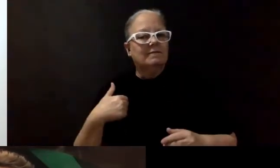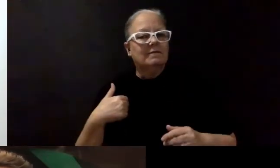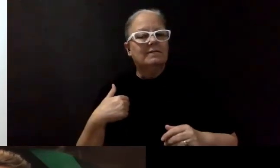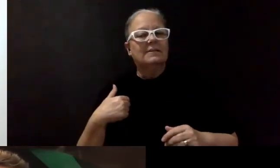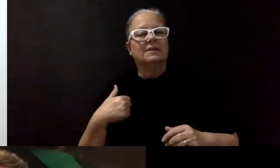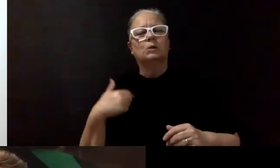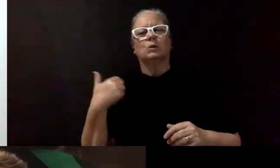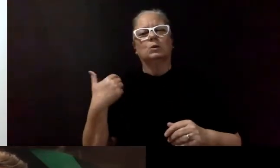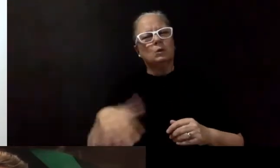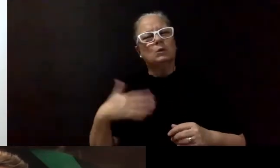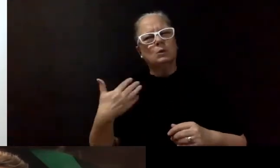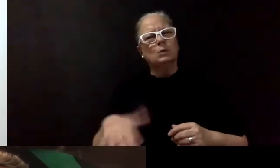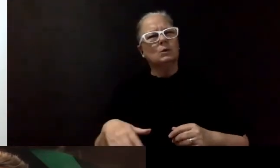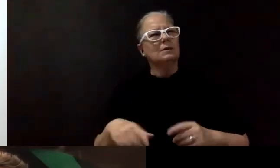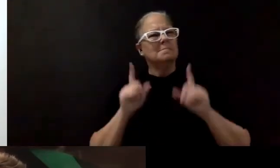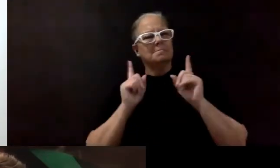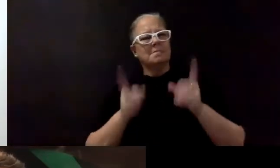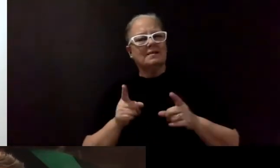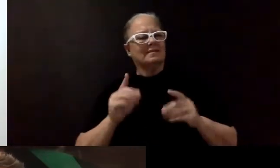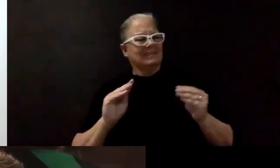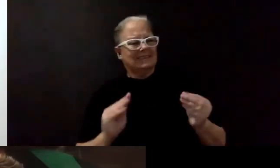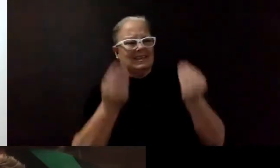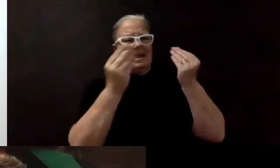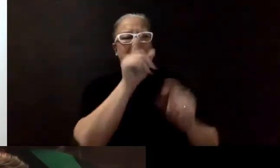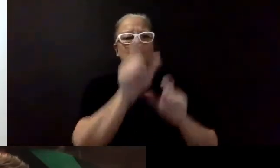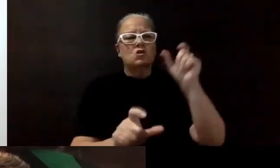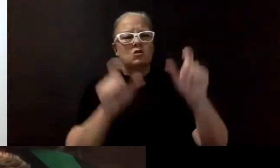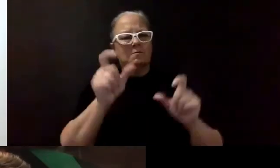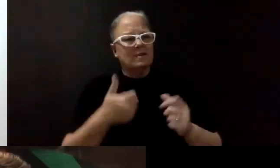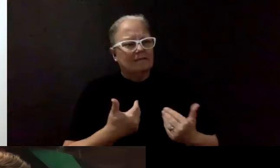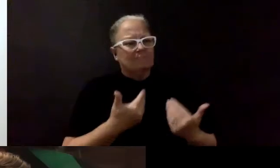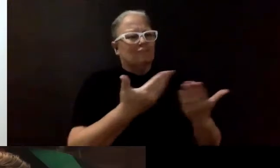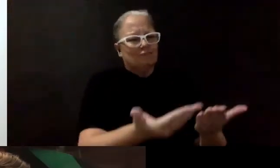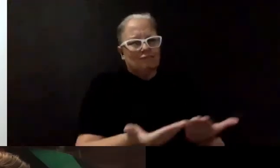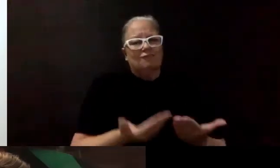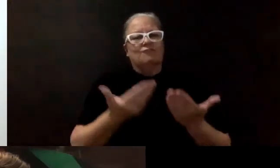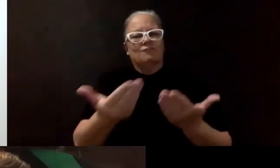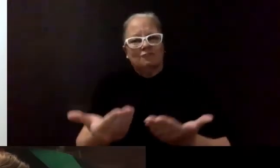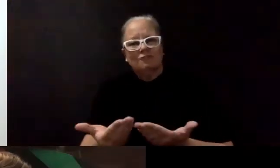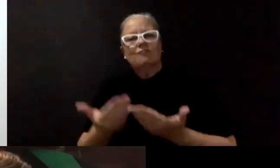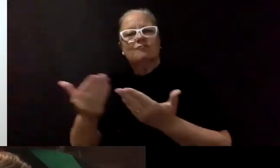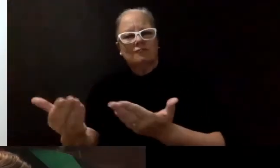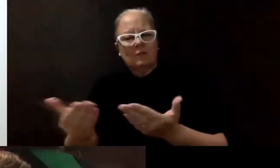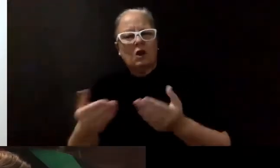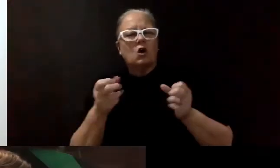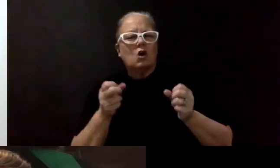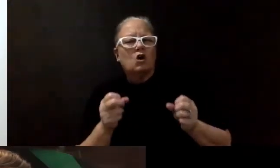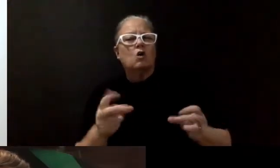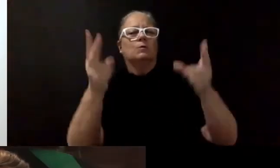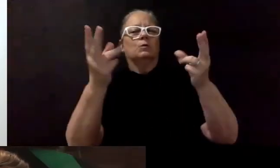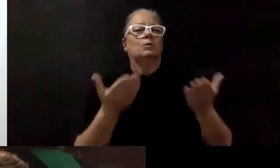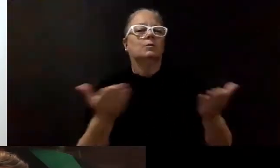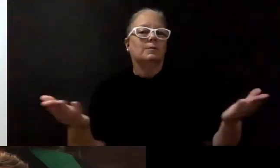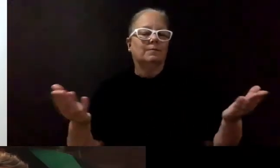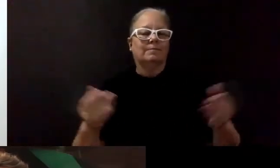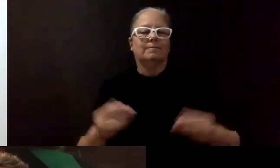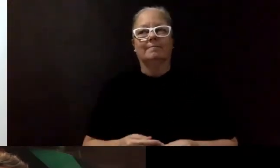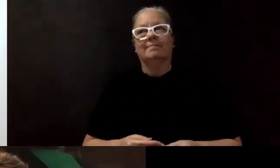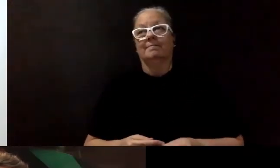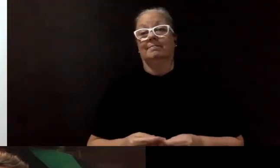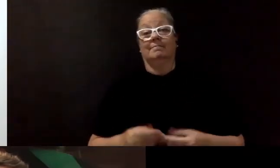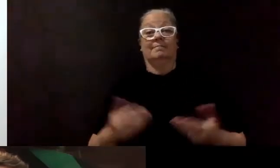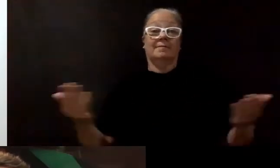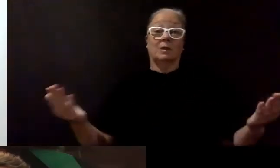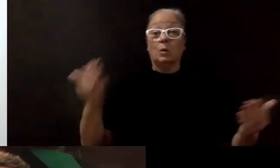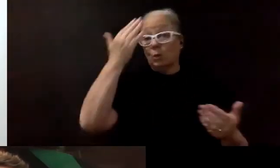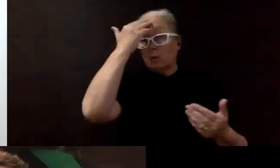creative opportunities for young people was, because in this current day and age, we really